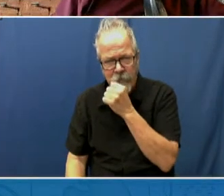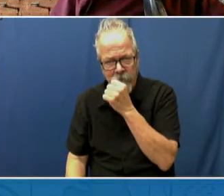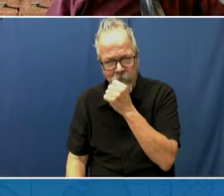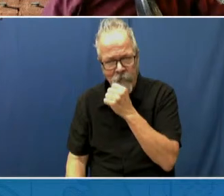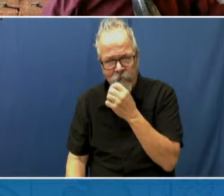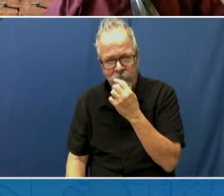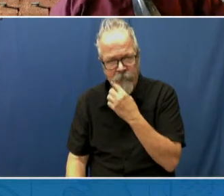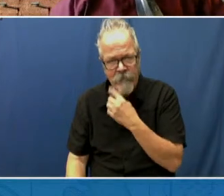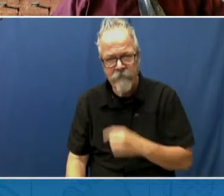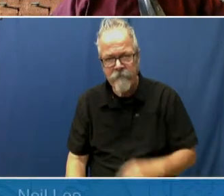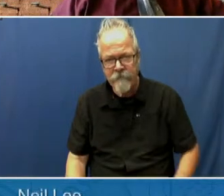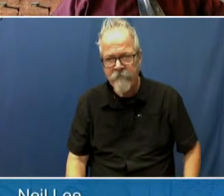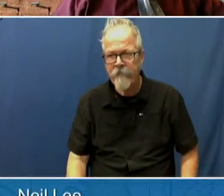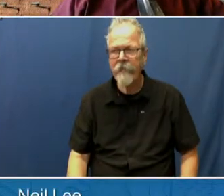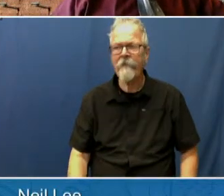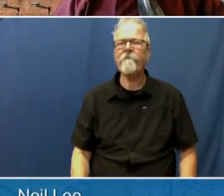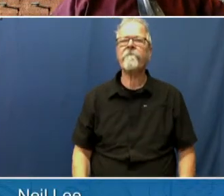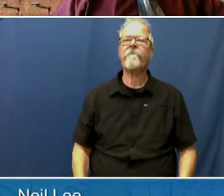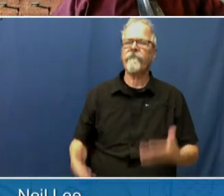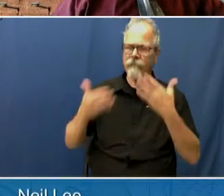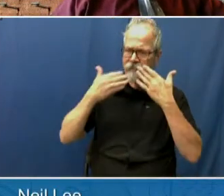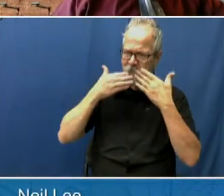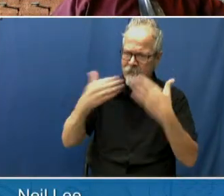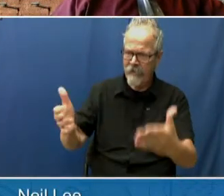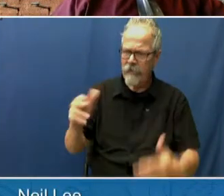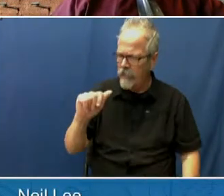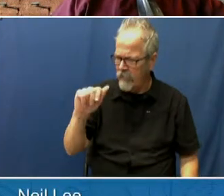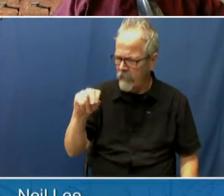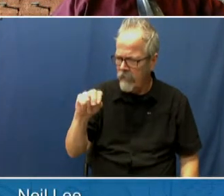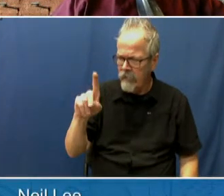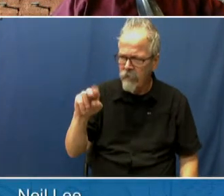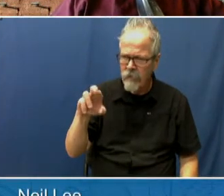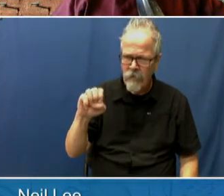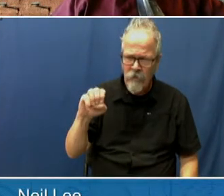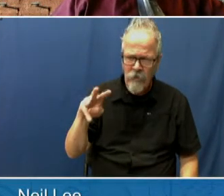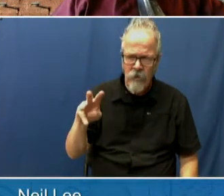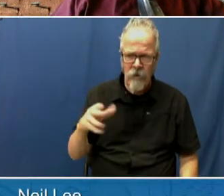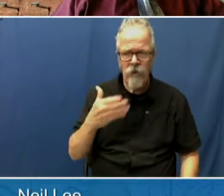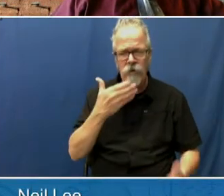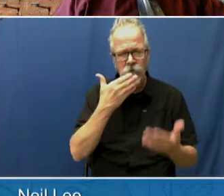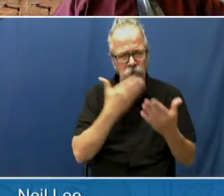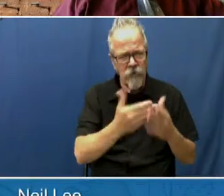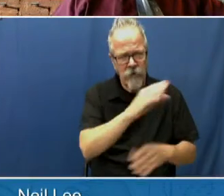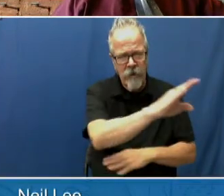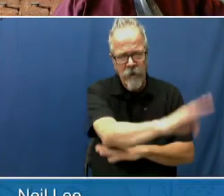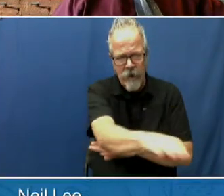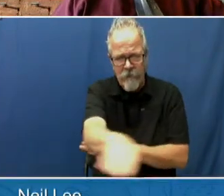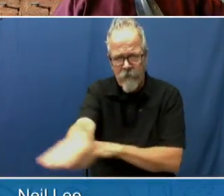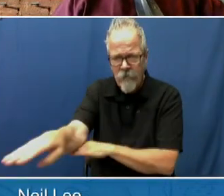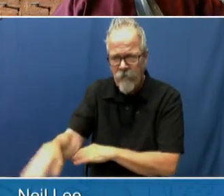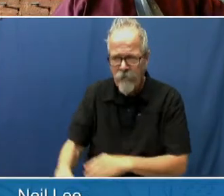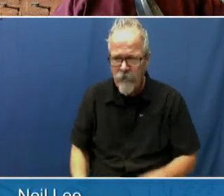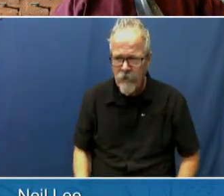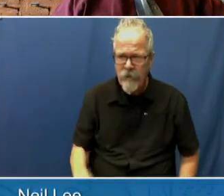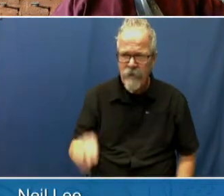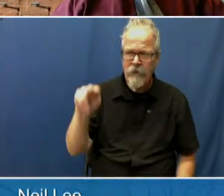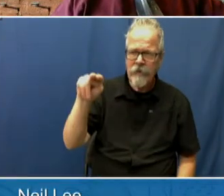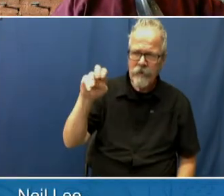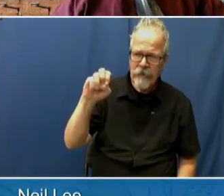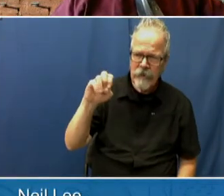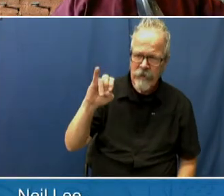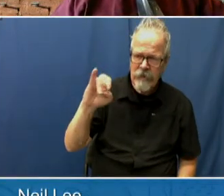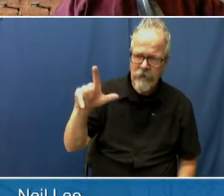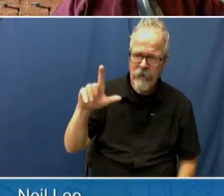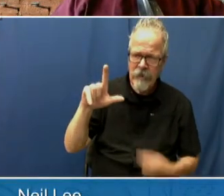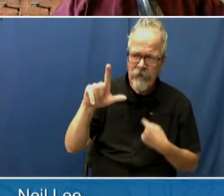Thank you, Andrew. And good afternoon, everyone. My name is Neil Lee. I am the president of the